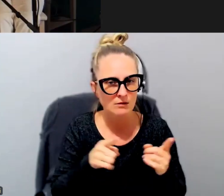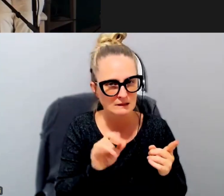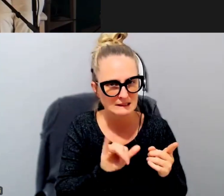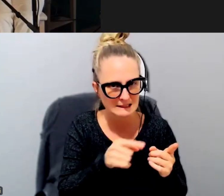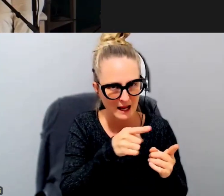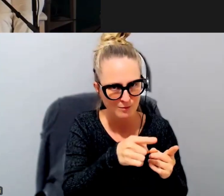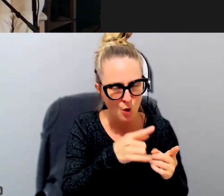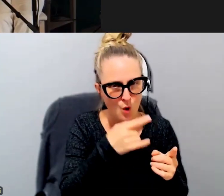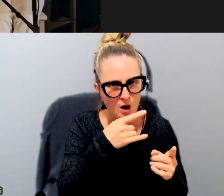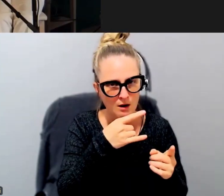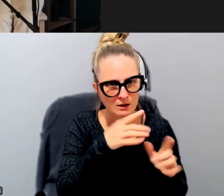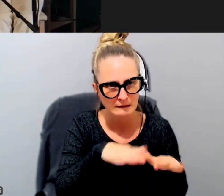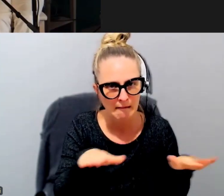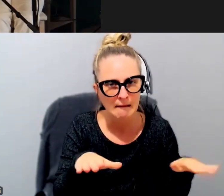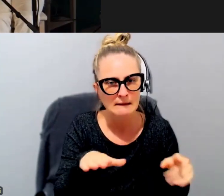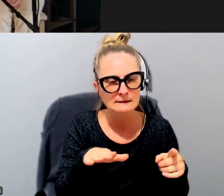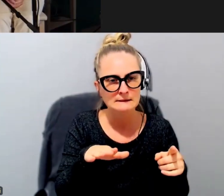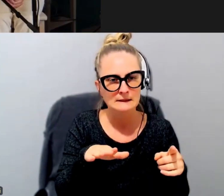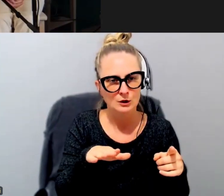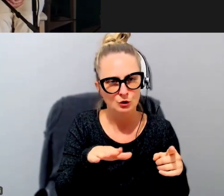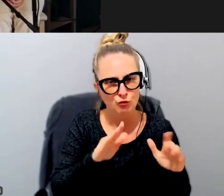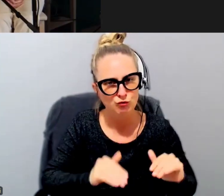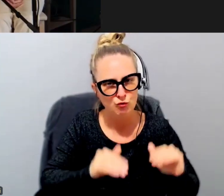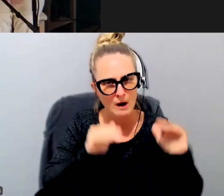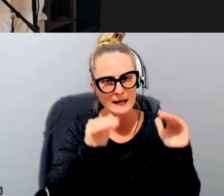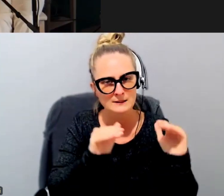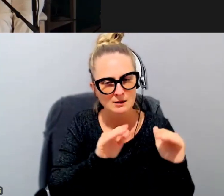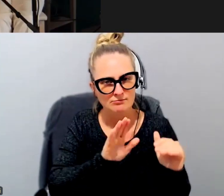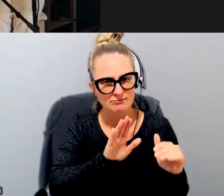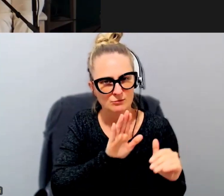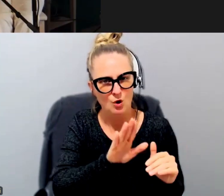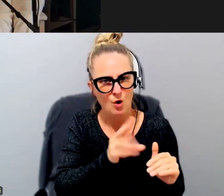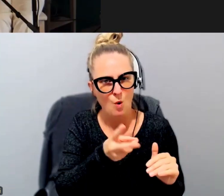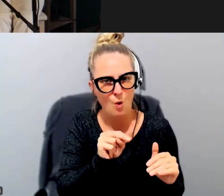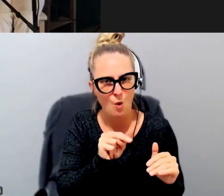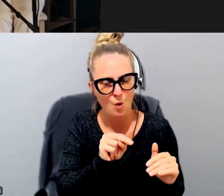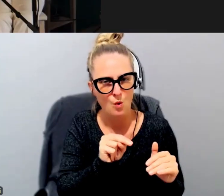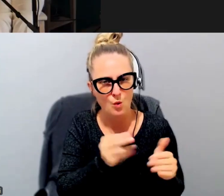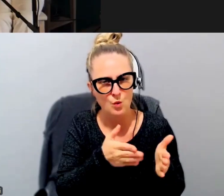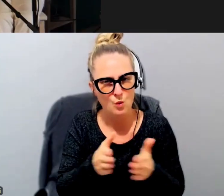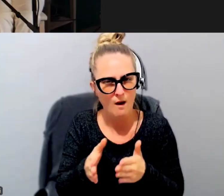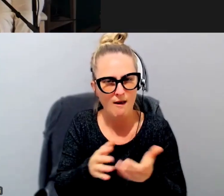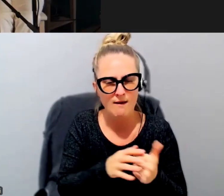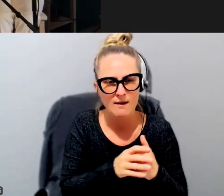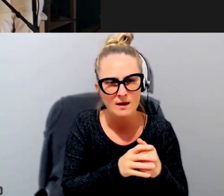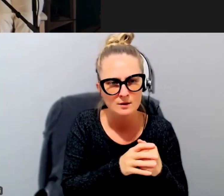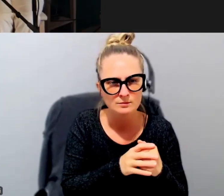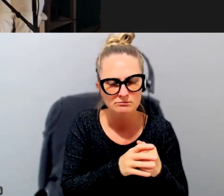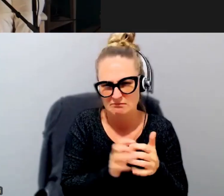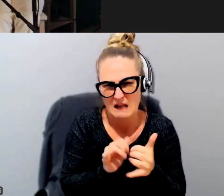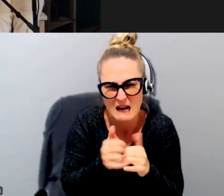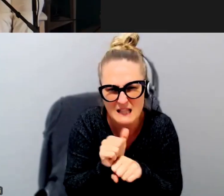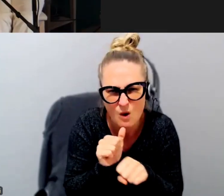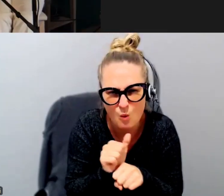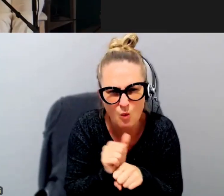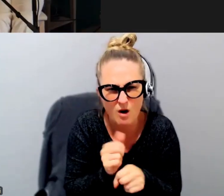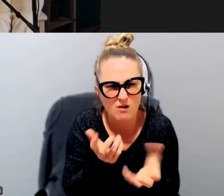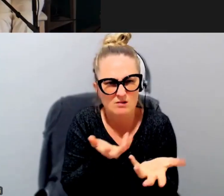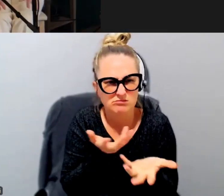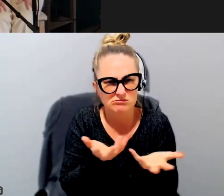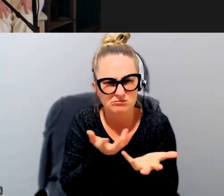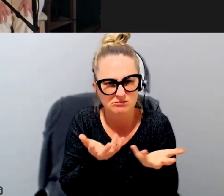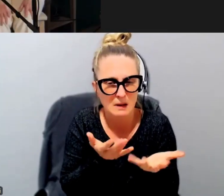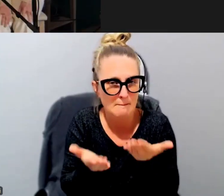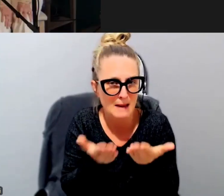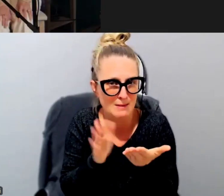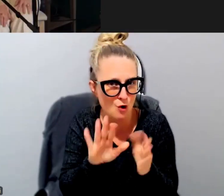raise them in your own way. How does that work? And maybe your family